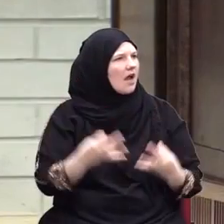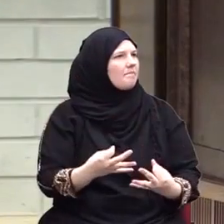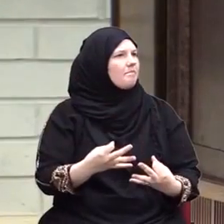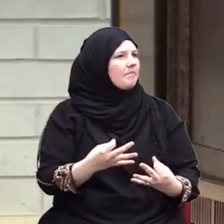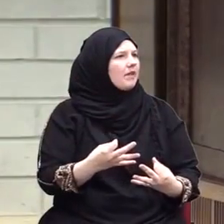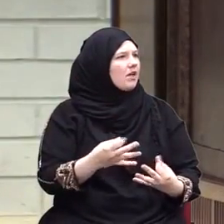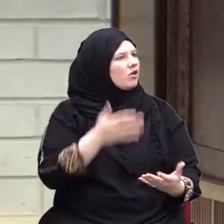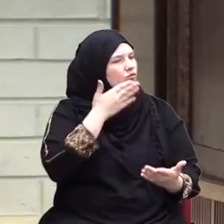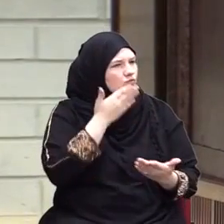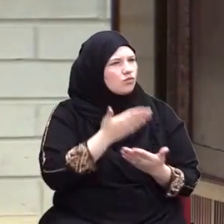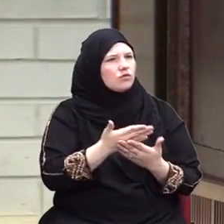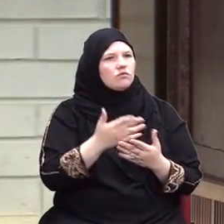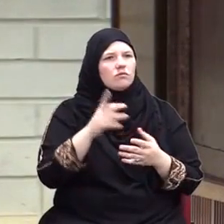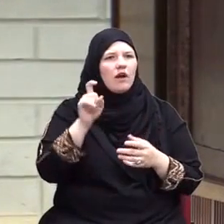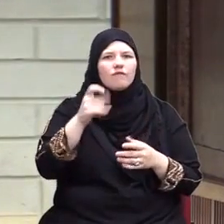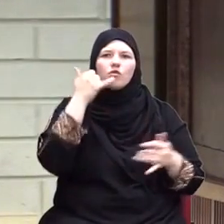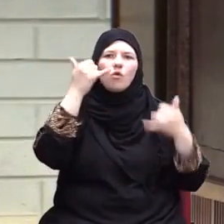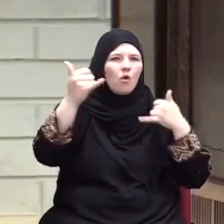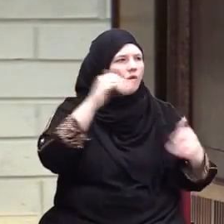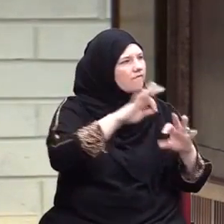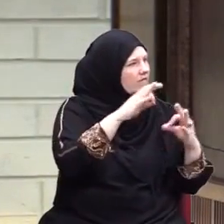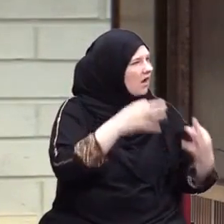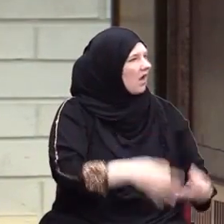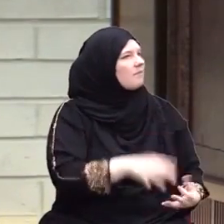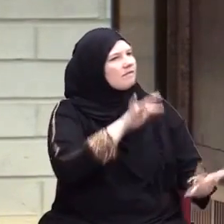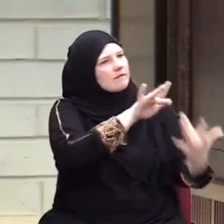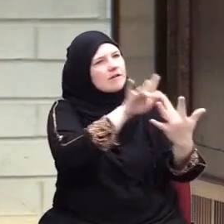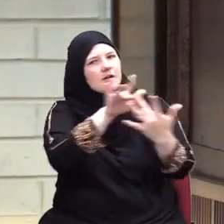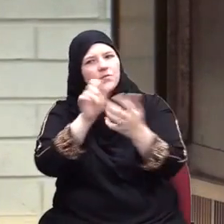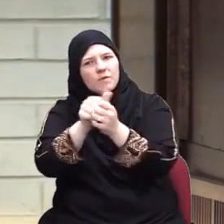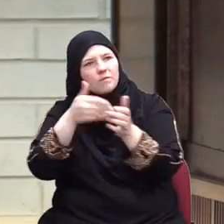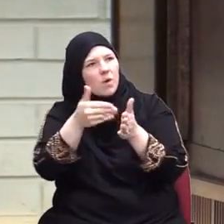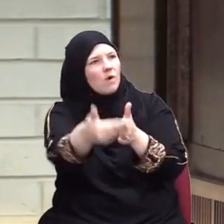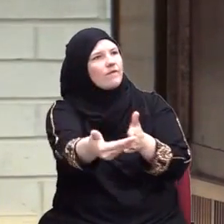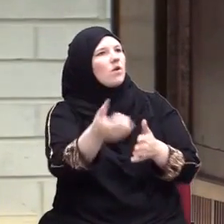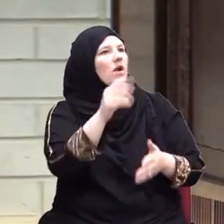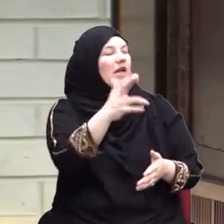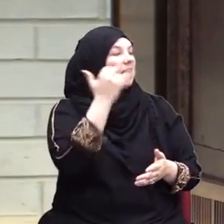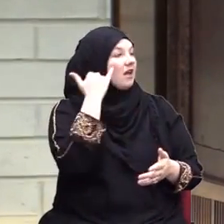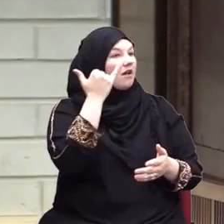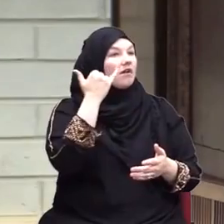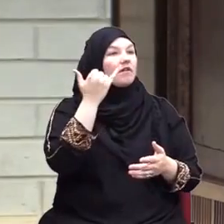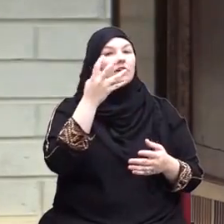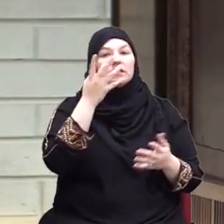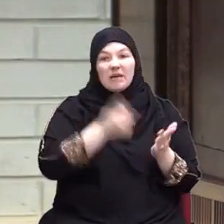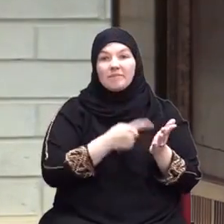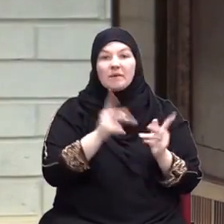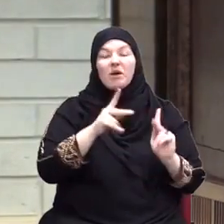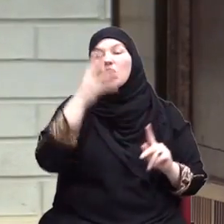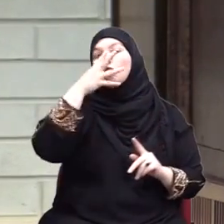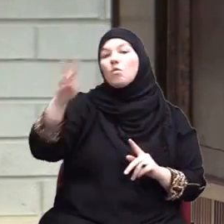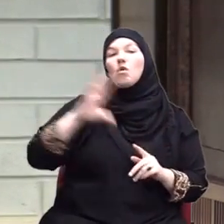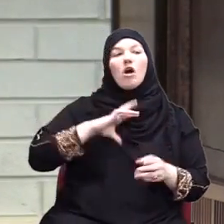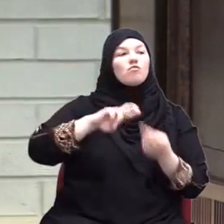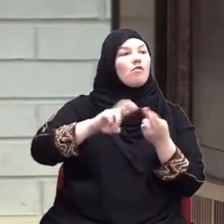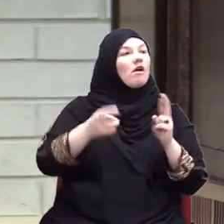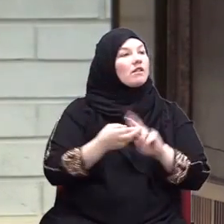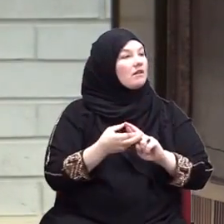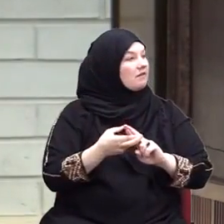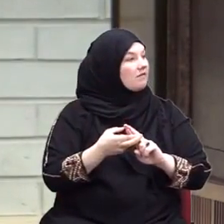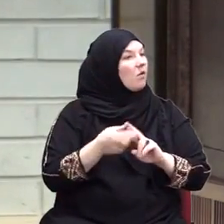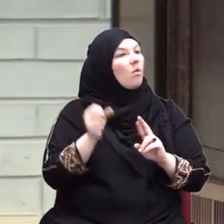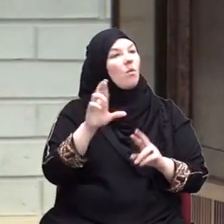good in that box. Some of us ignore our relatives and only remember